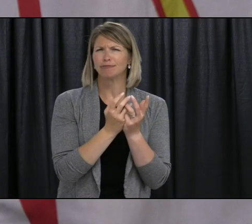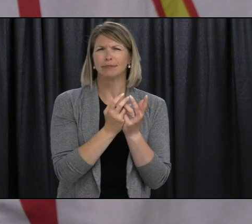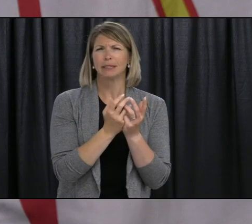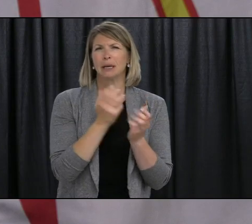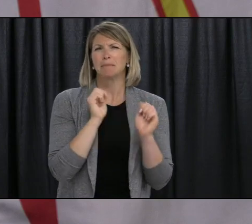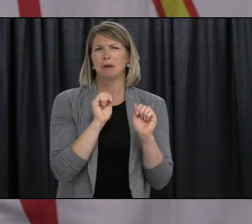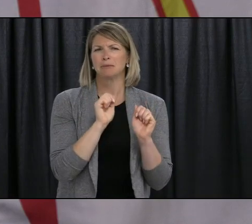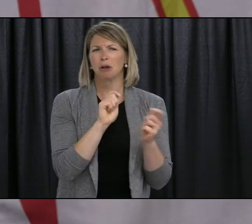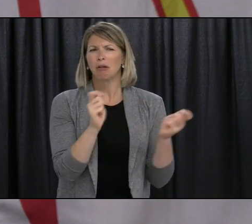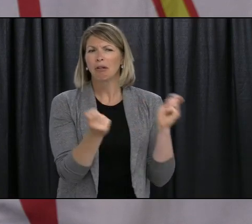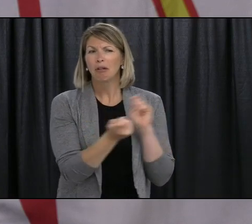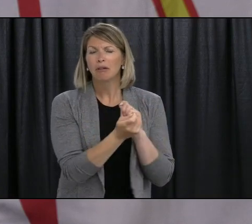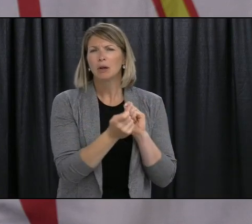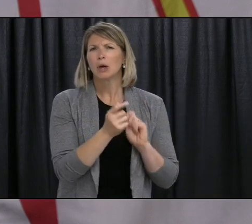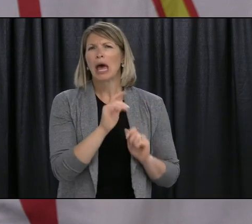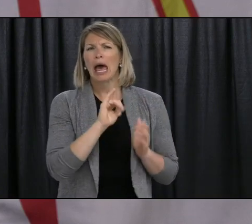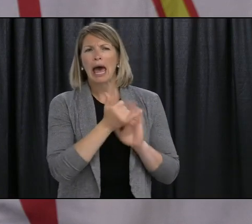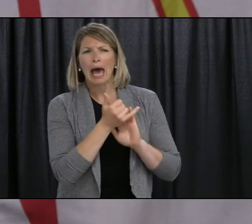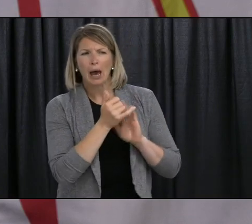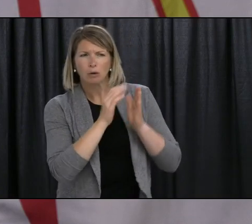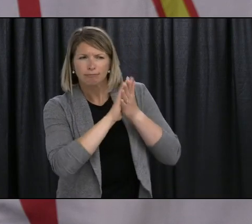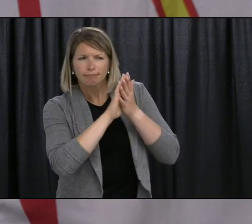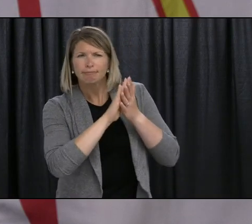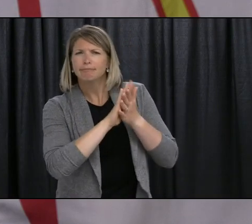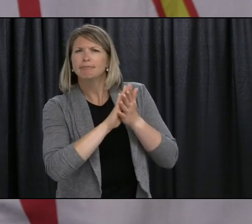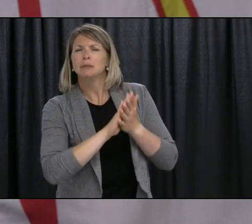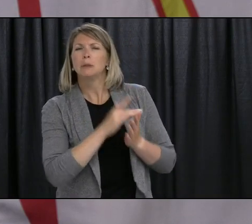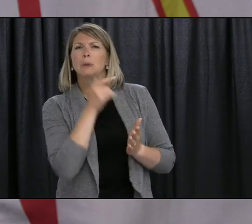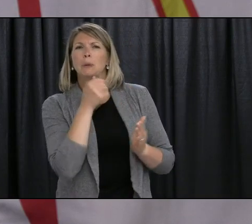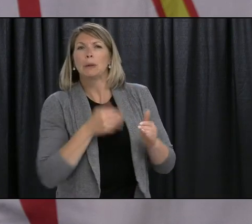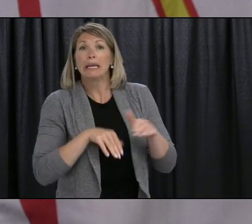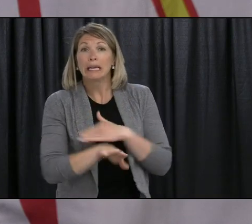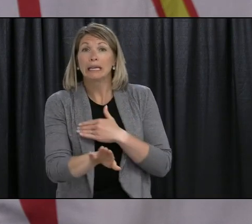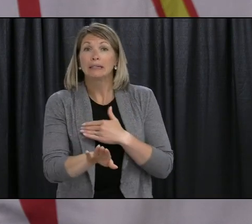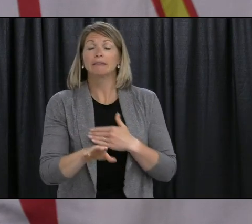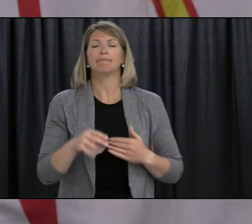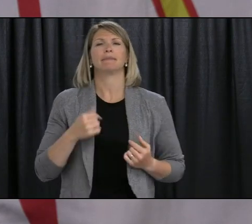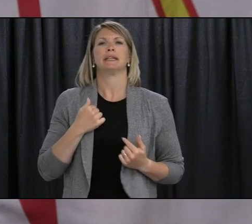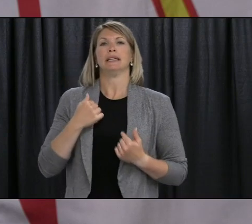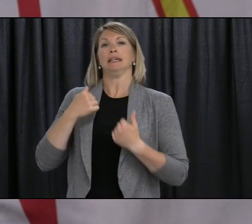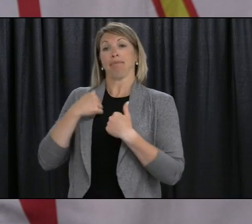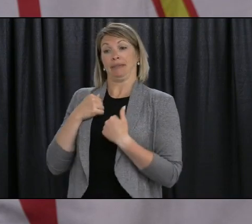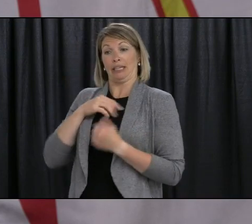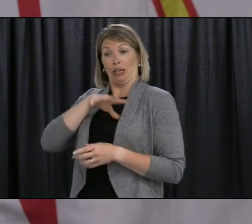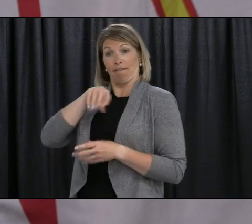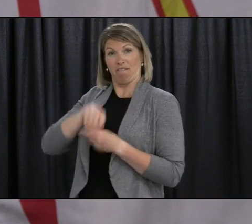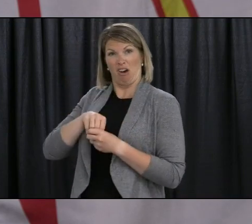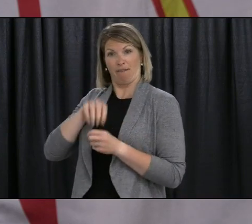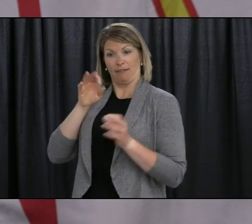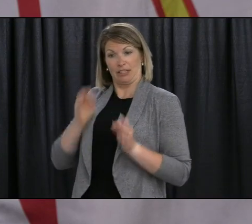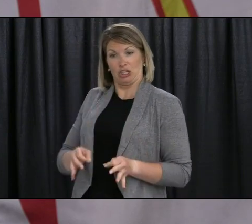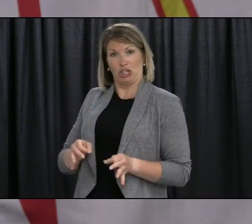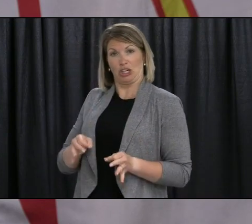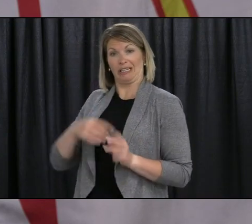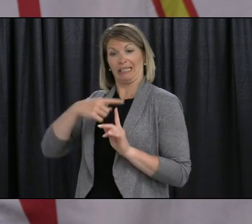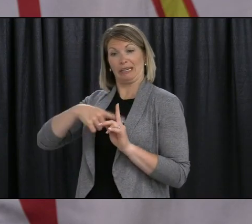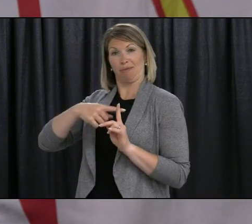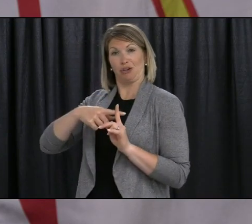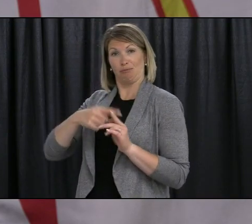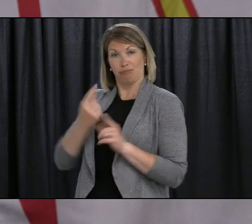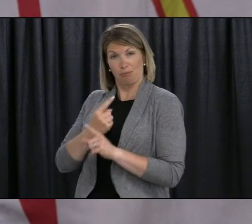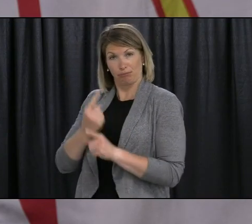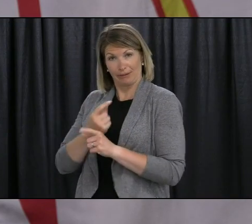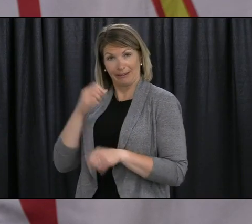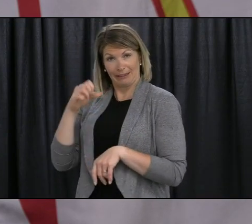So, I can't speak as to why the decision was made. I wasn't a part of the conversations,